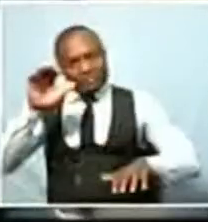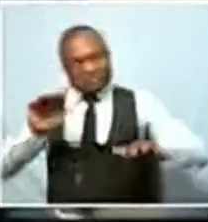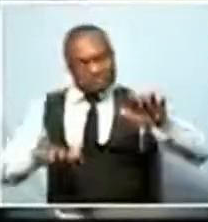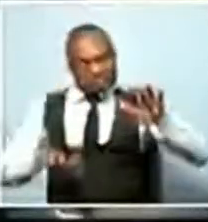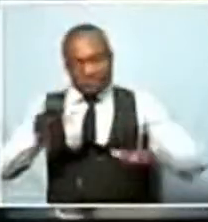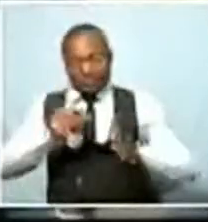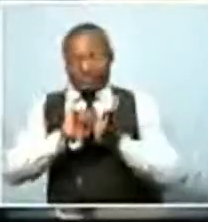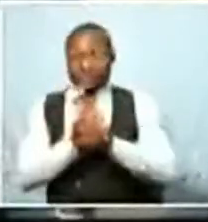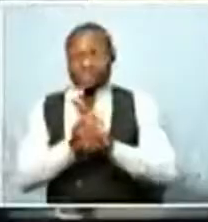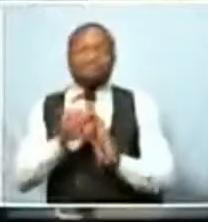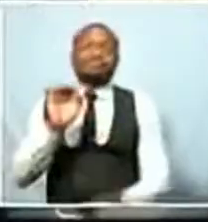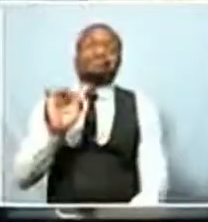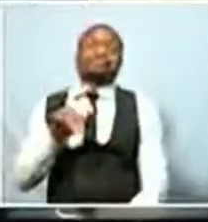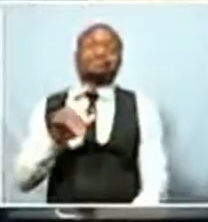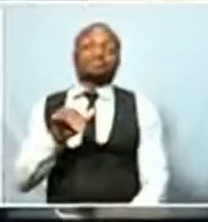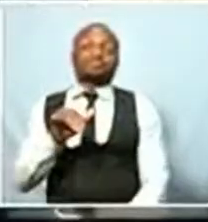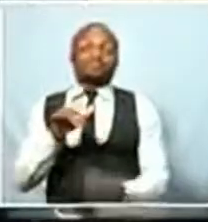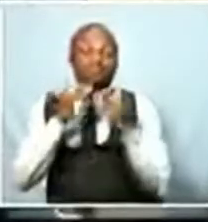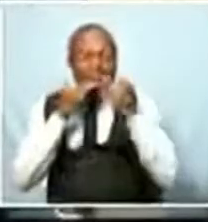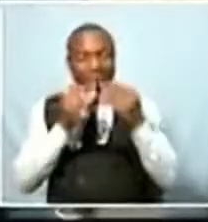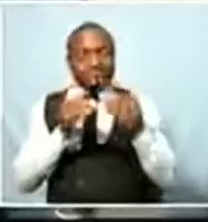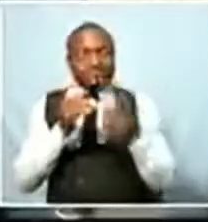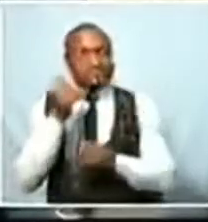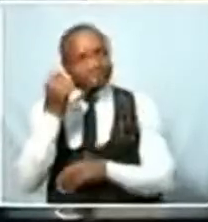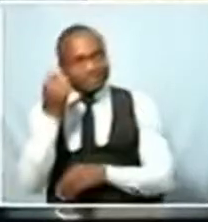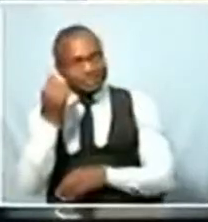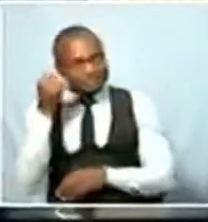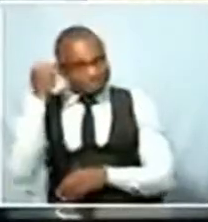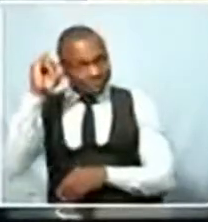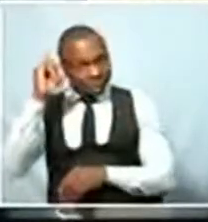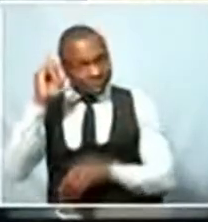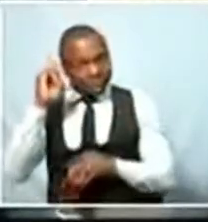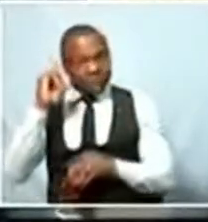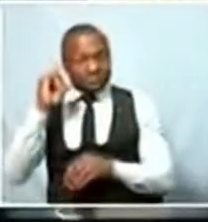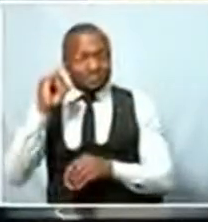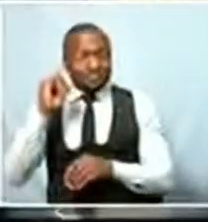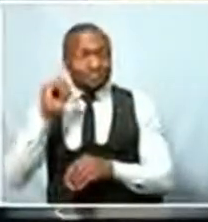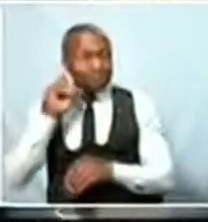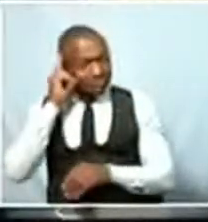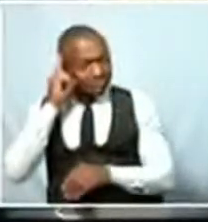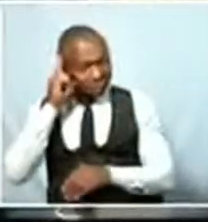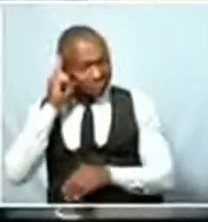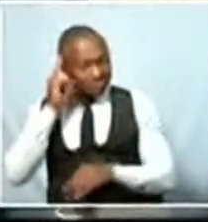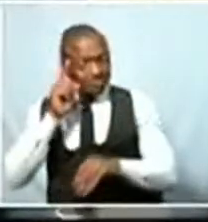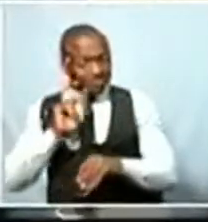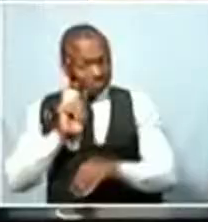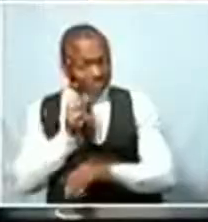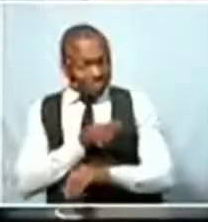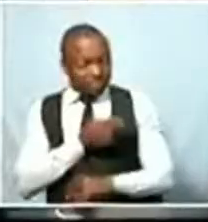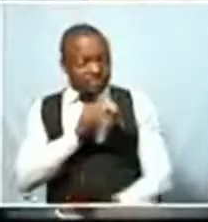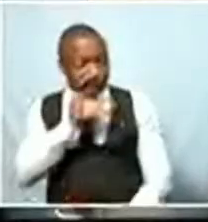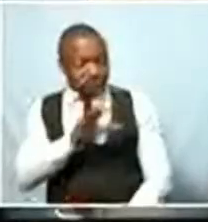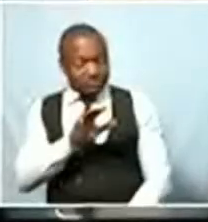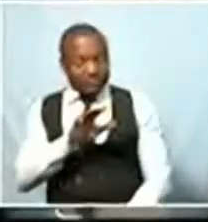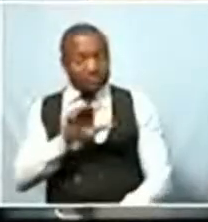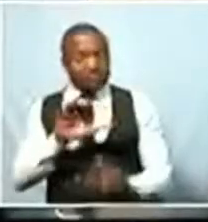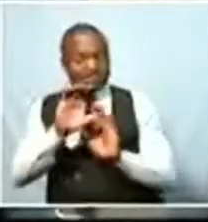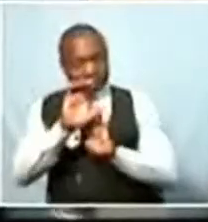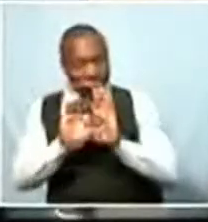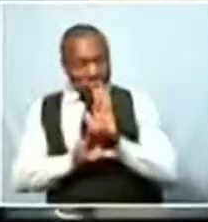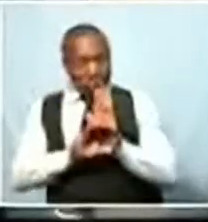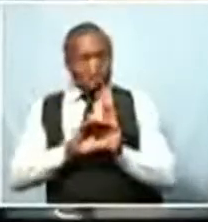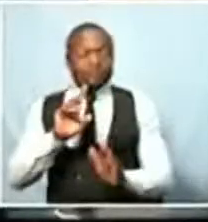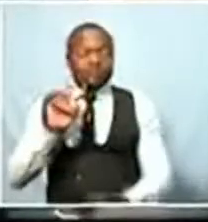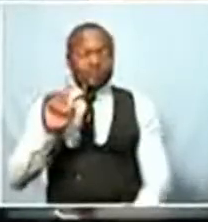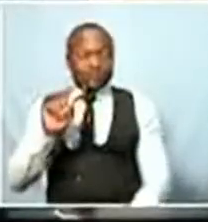act, yes, we appreciate that idea, and I think all of us who were there when the 2016 Constitution was being